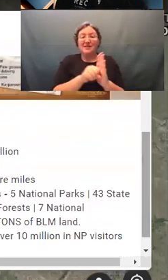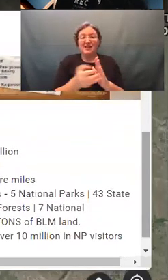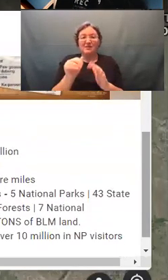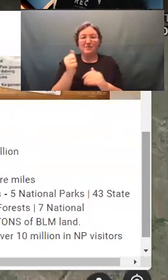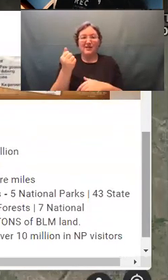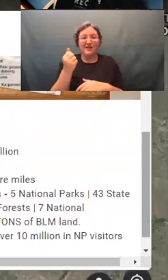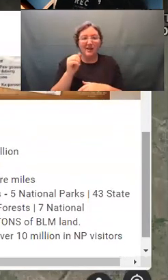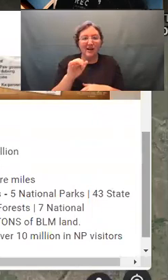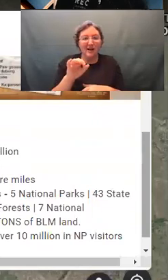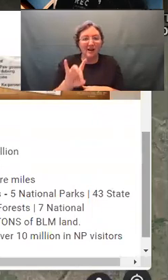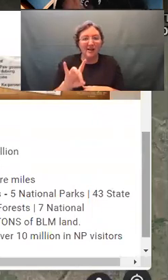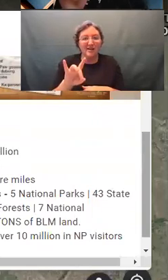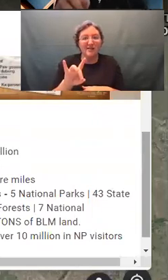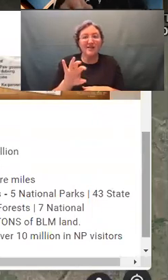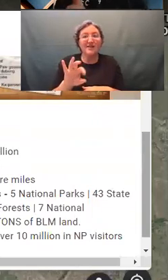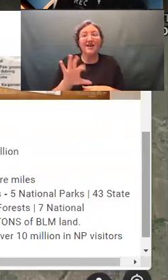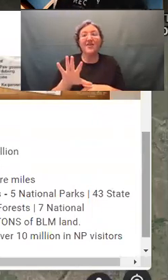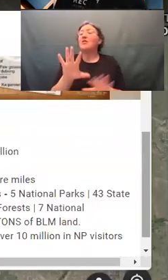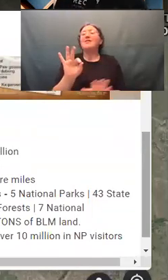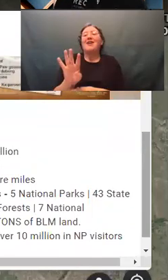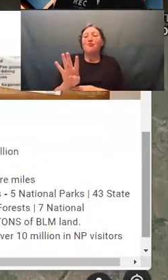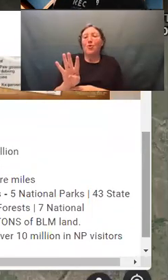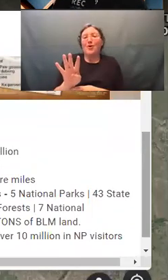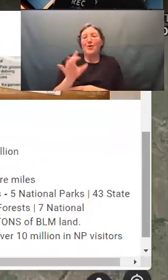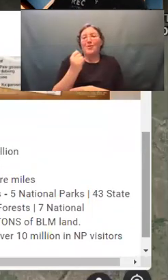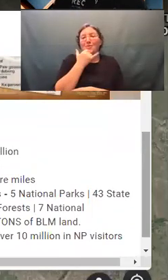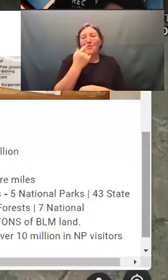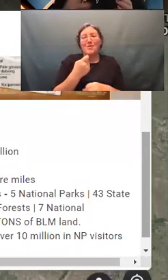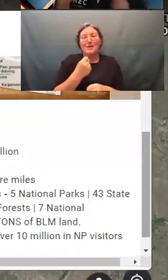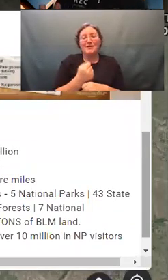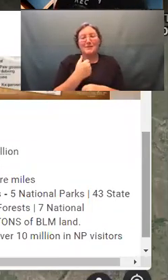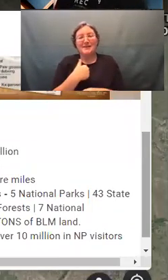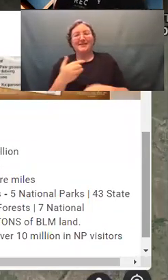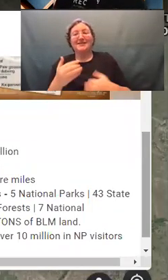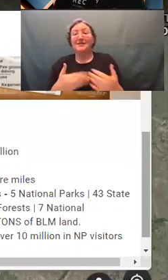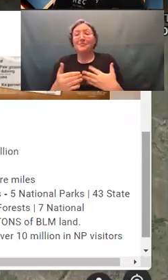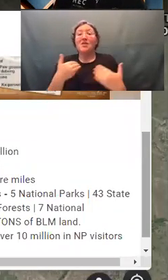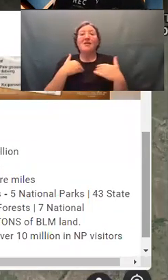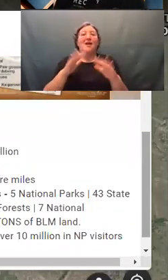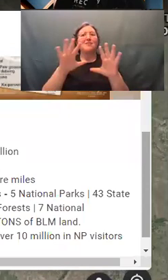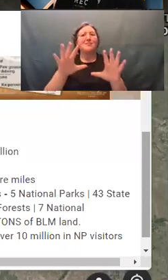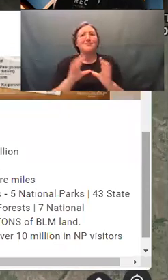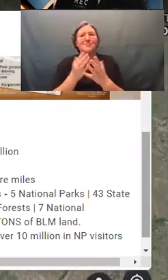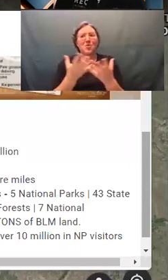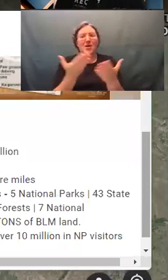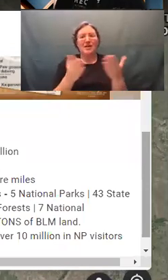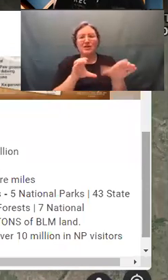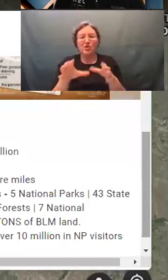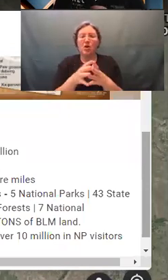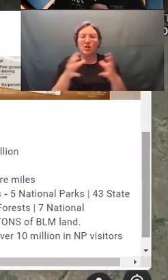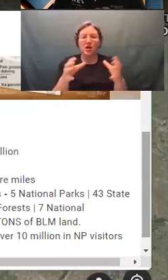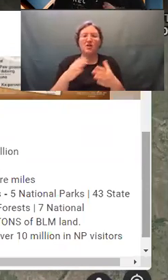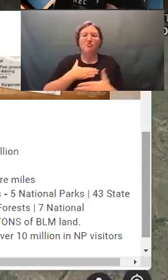to say. Let me check my math. 1894, off by a year. But they have tons of things to do, a lot of recreational